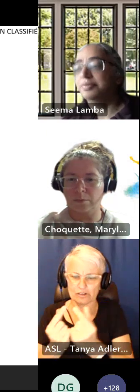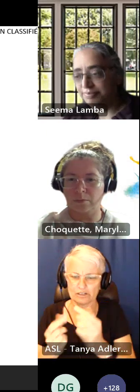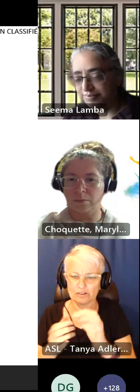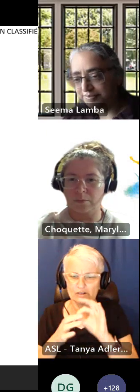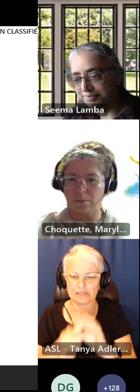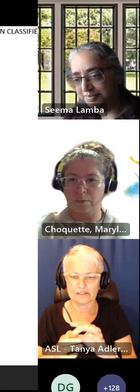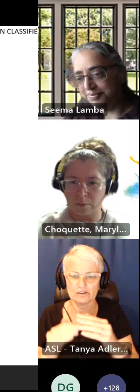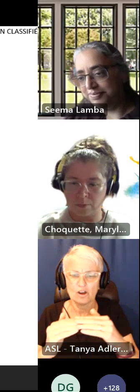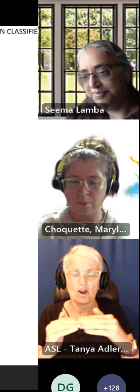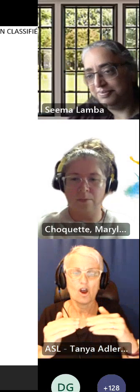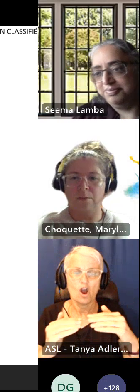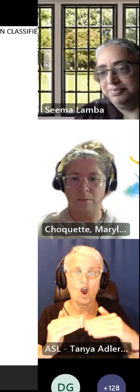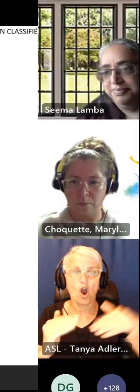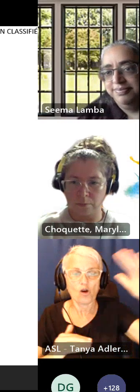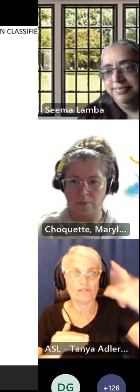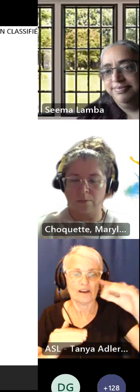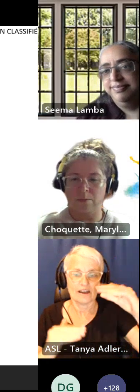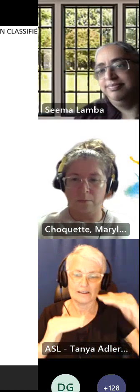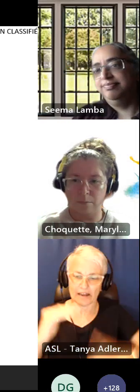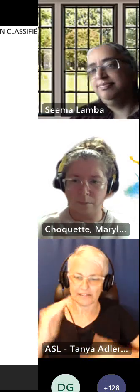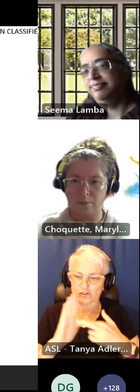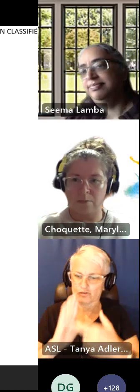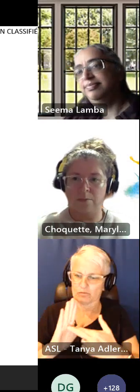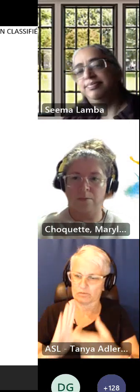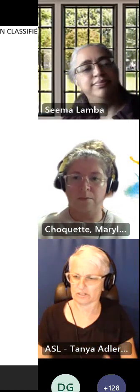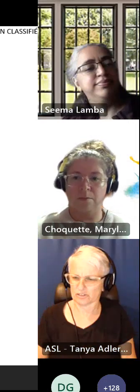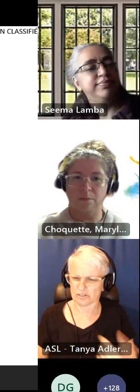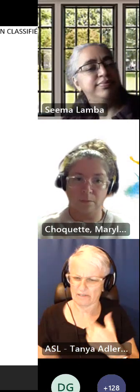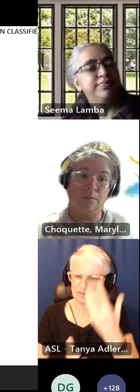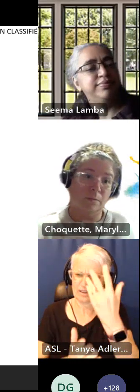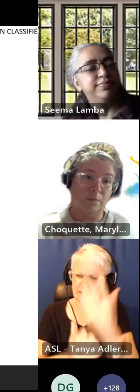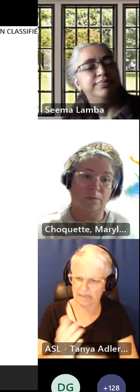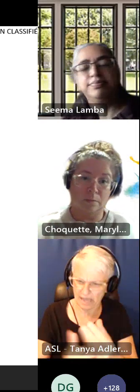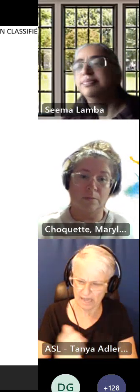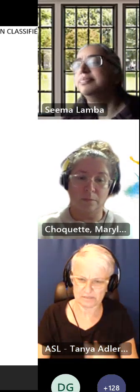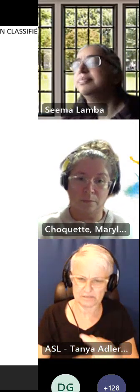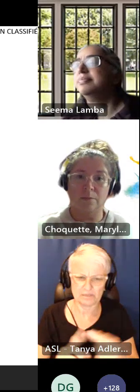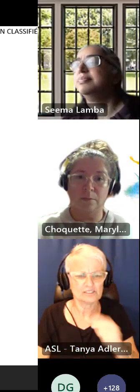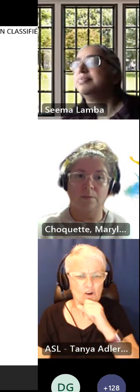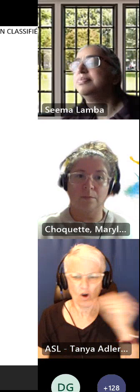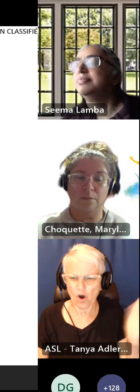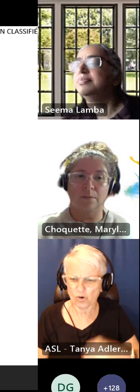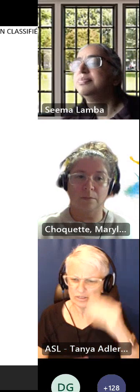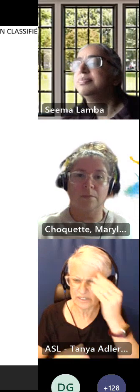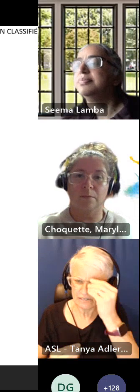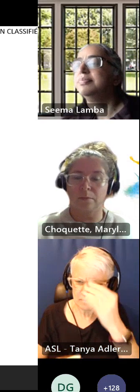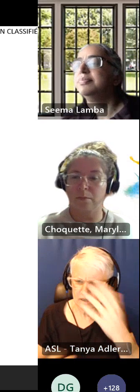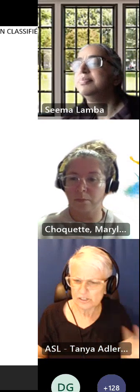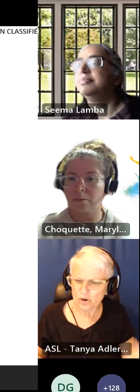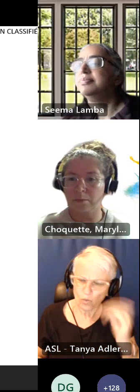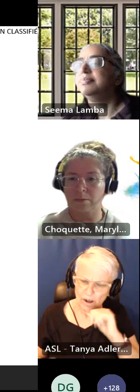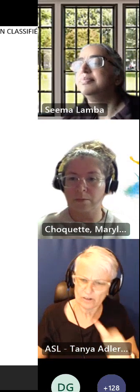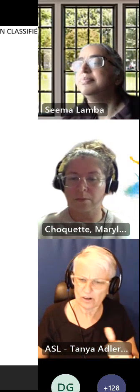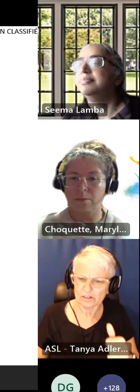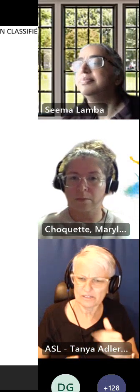and underrepresentation? Given both the gaps and the outdated data, why don't we actually